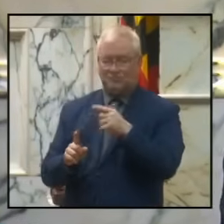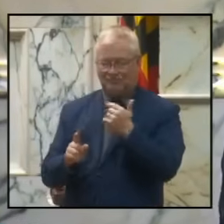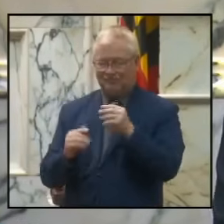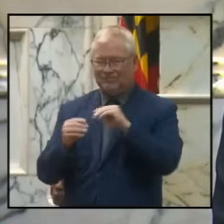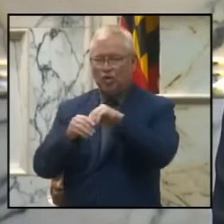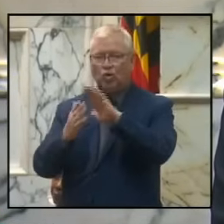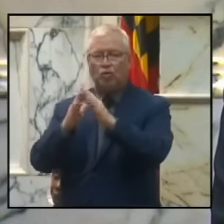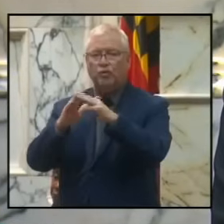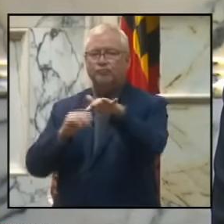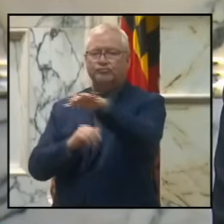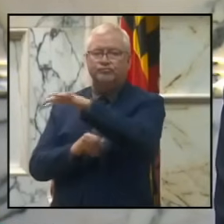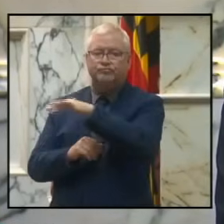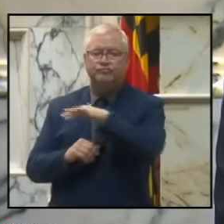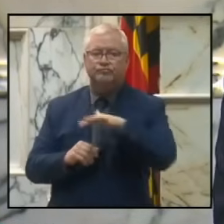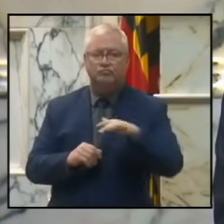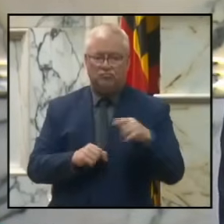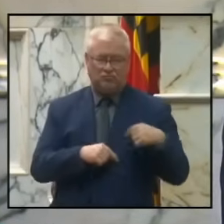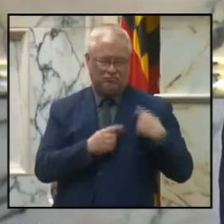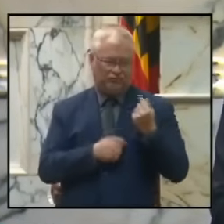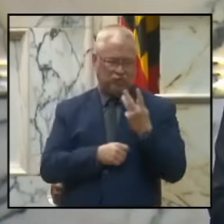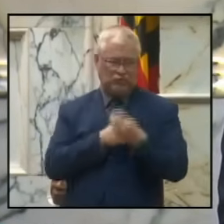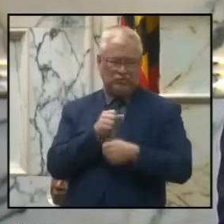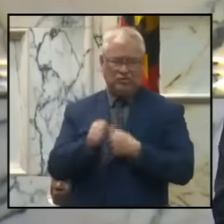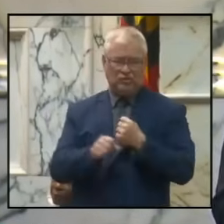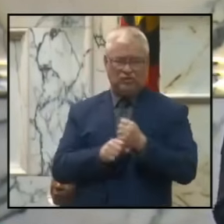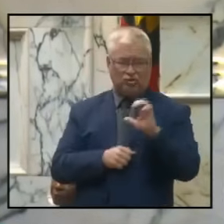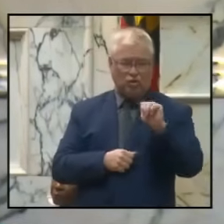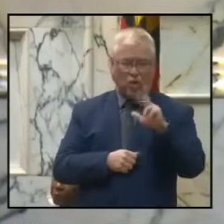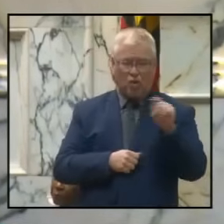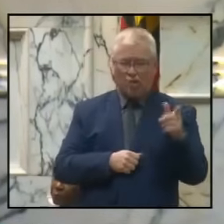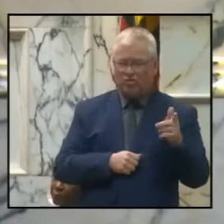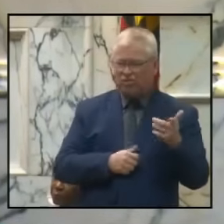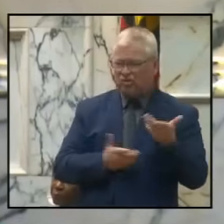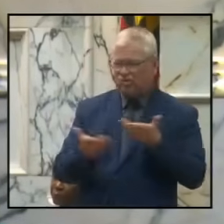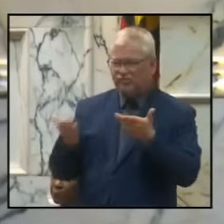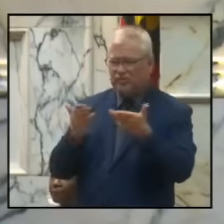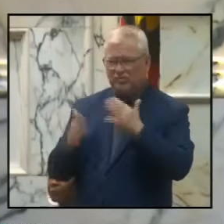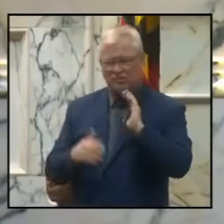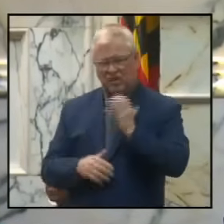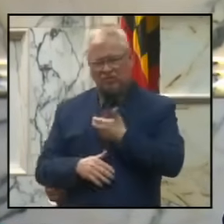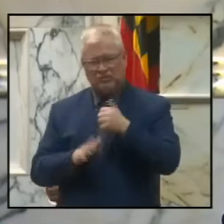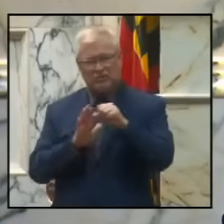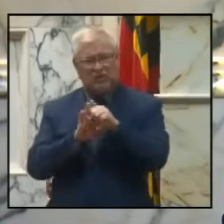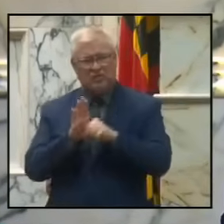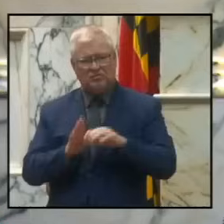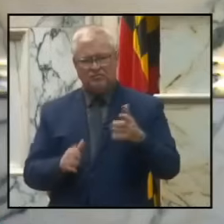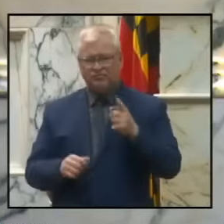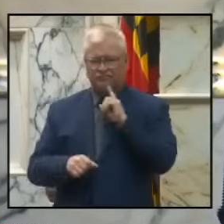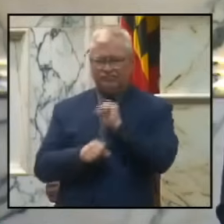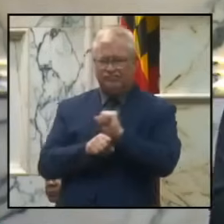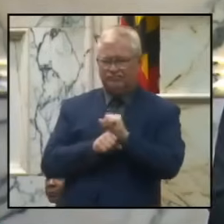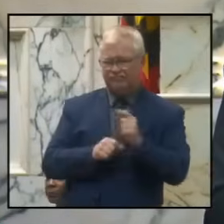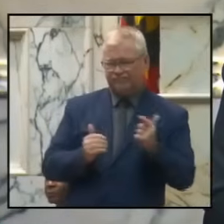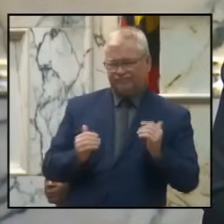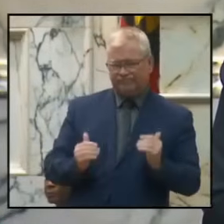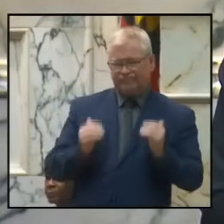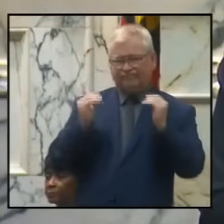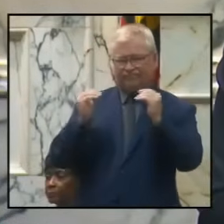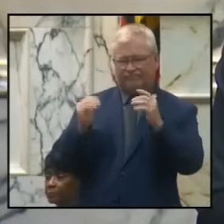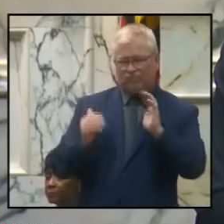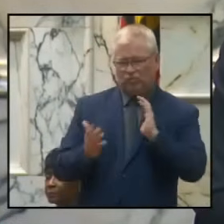years, Carlos has served our state with distinction, serving our communities,